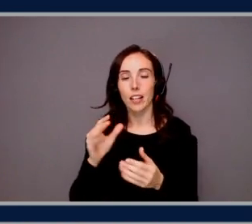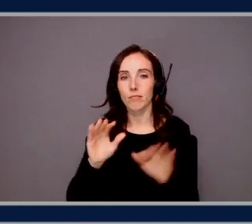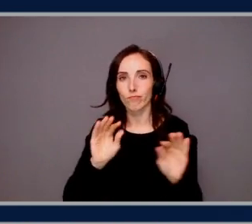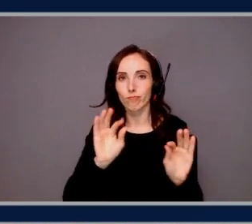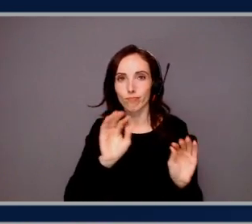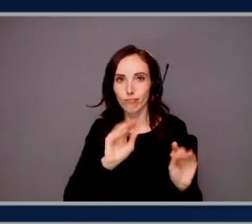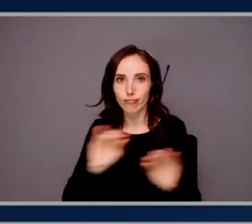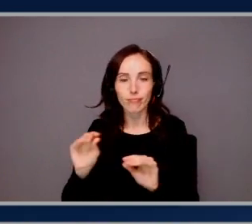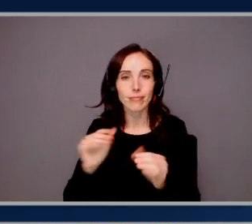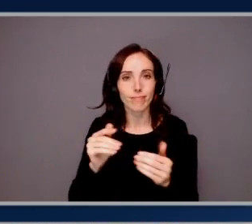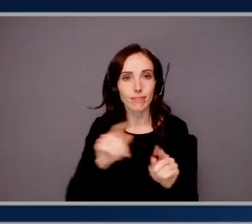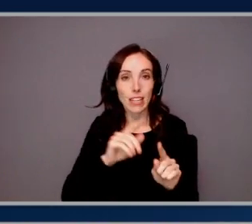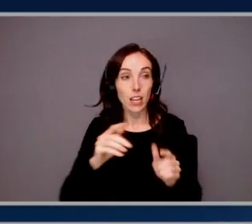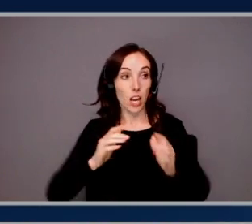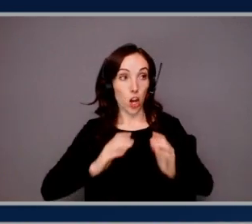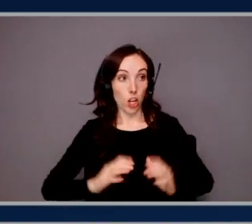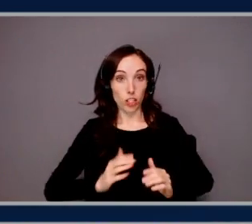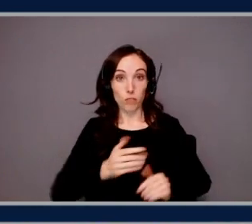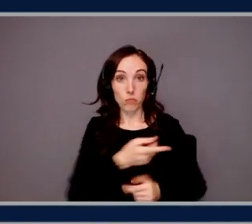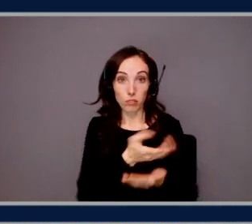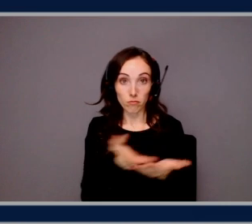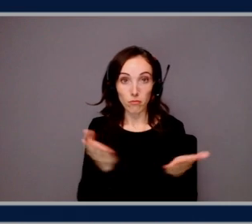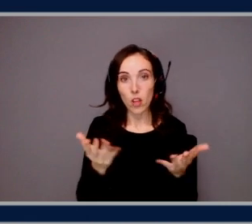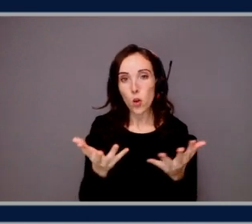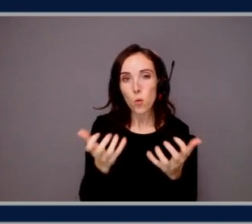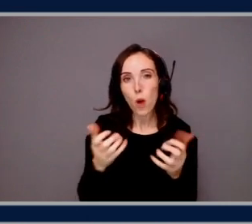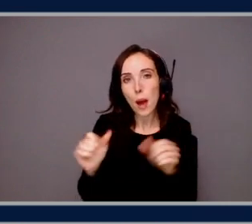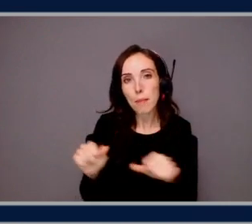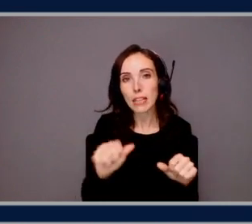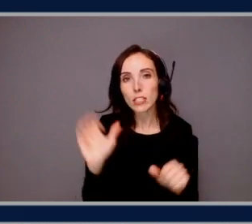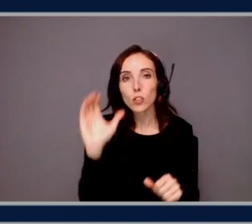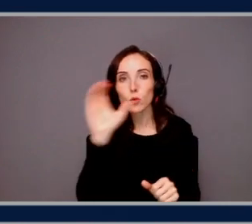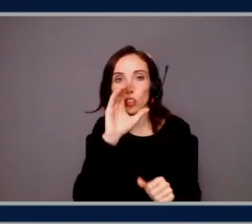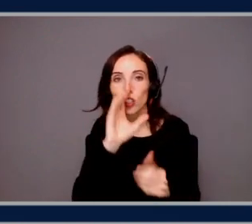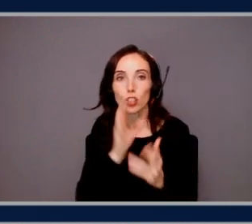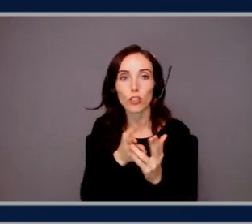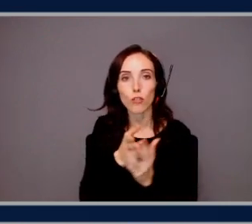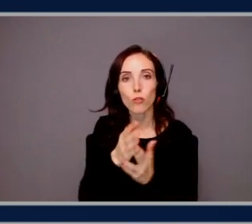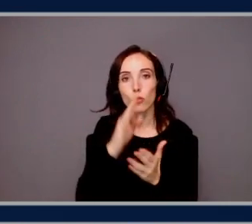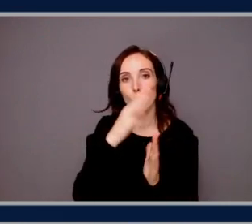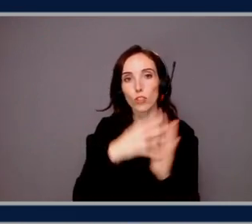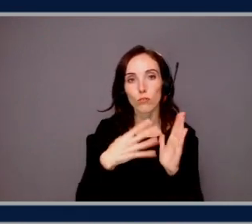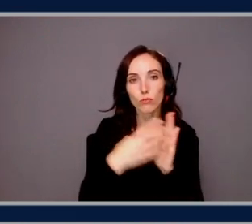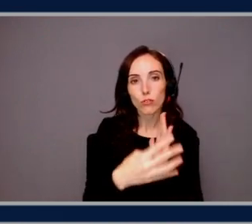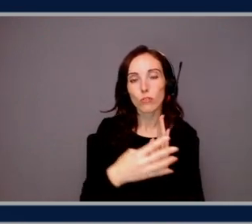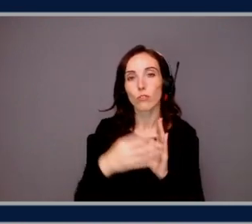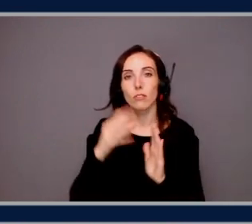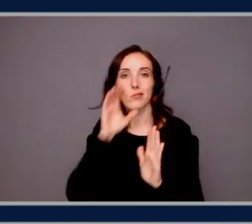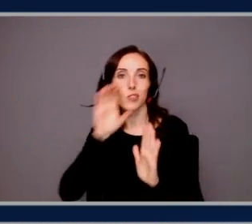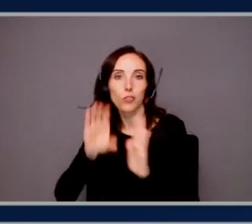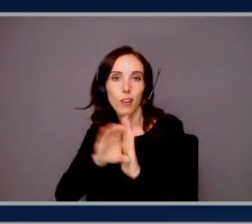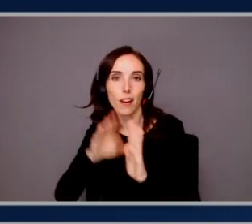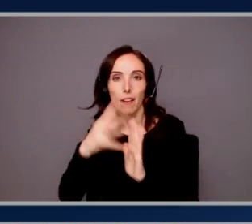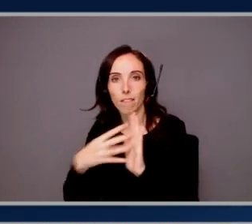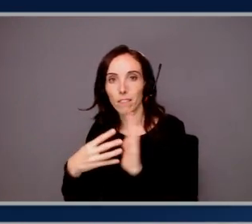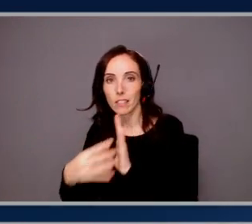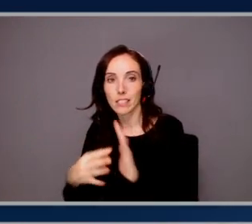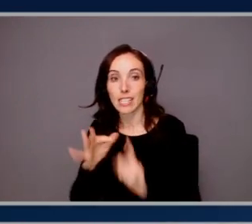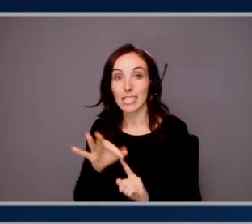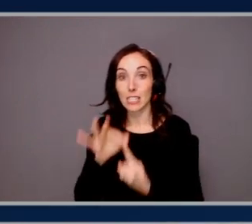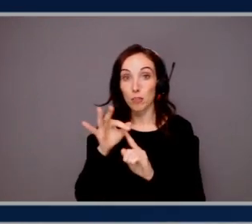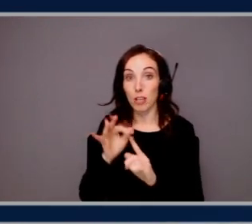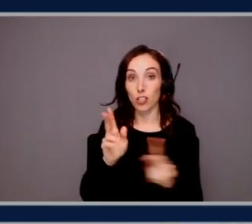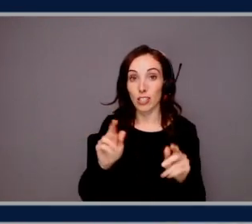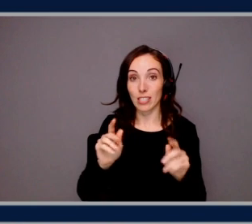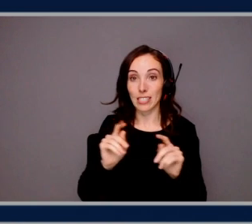we've heard from customers is that they want the ability to search through charts and graphs, right? Yeah. Especially teams that are in finance or like manage budget and